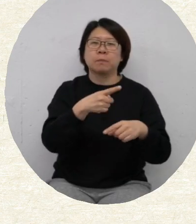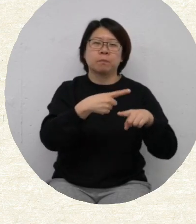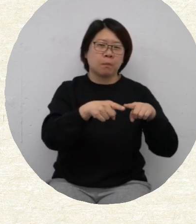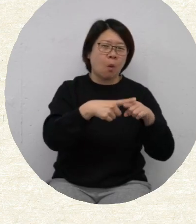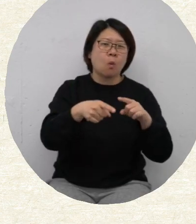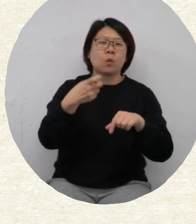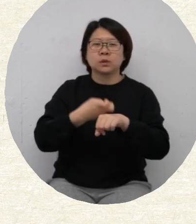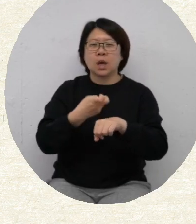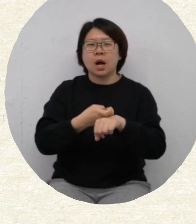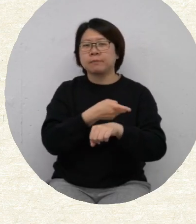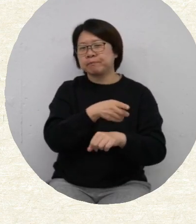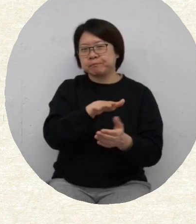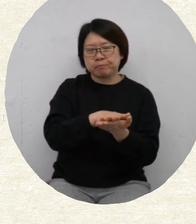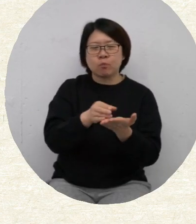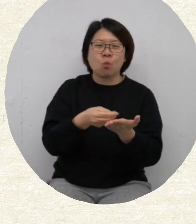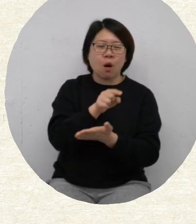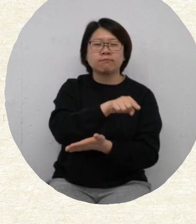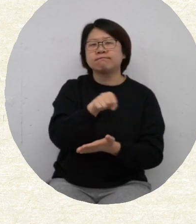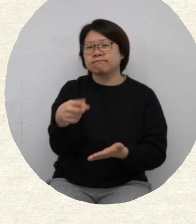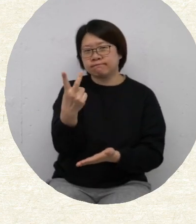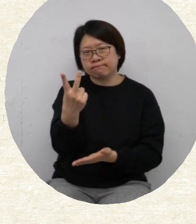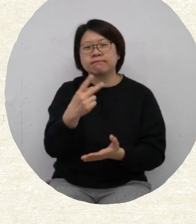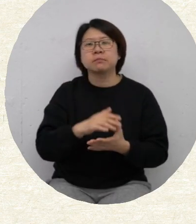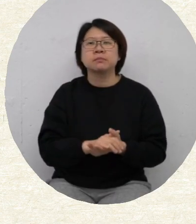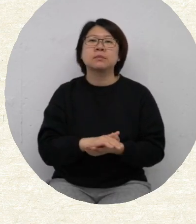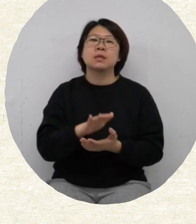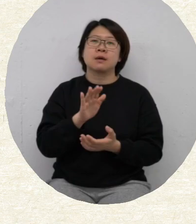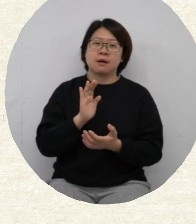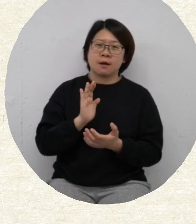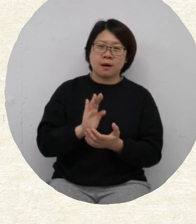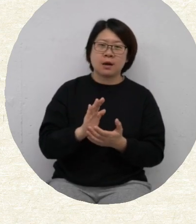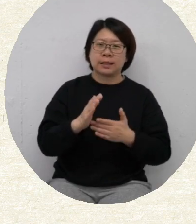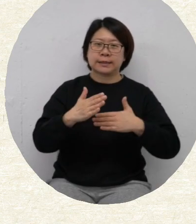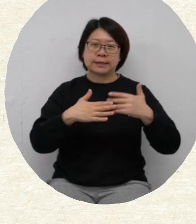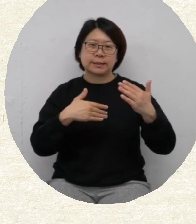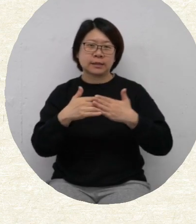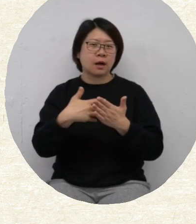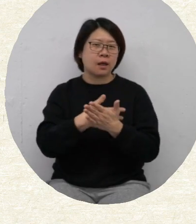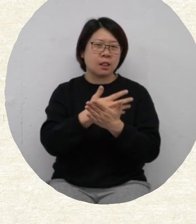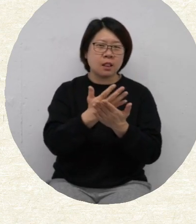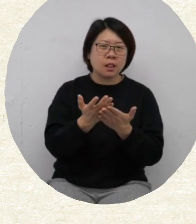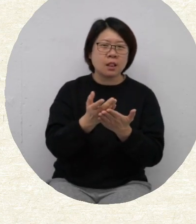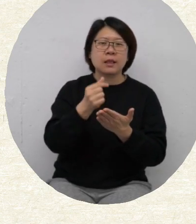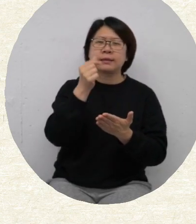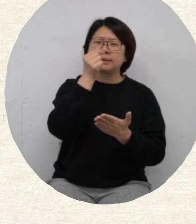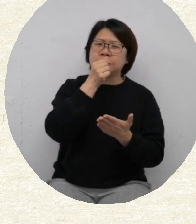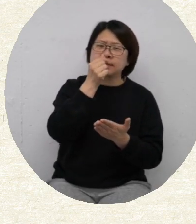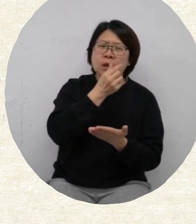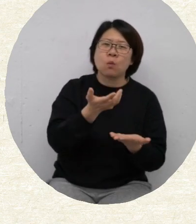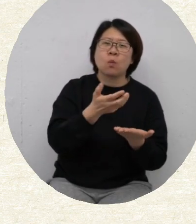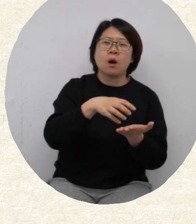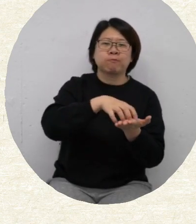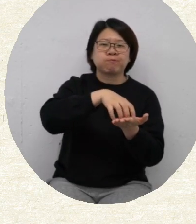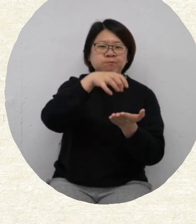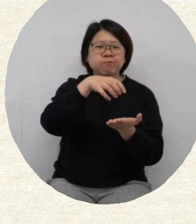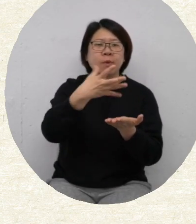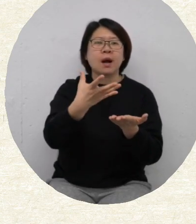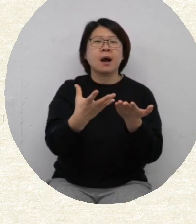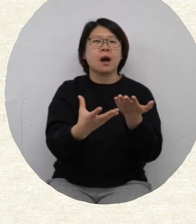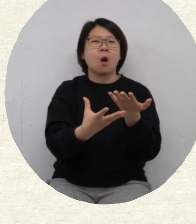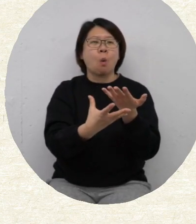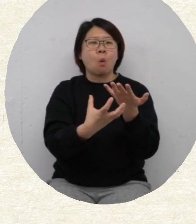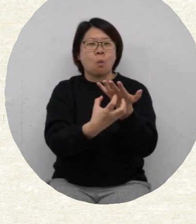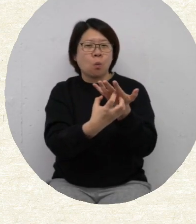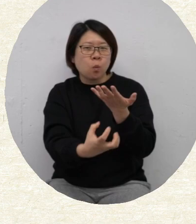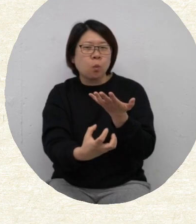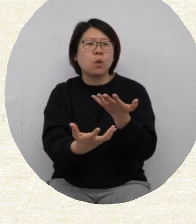those are the two printmaking processes that I teach primarily. But we have oil-based relief, we